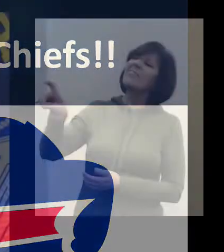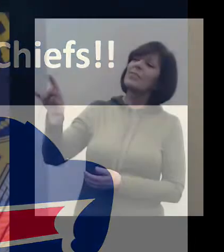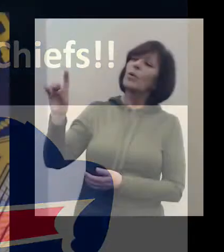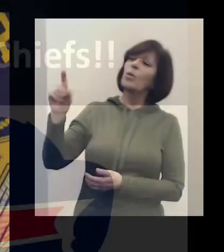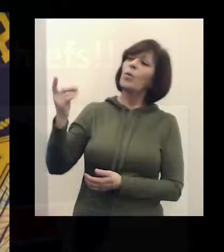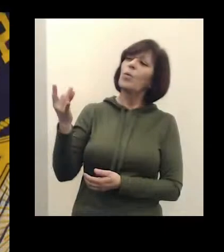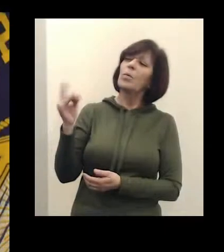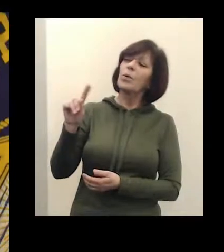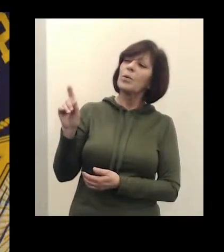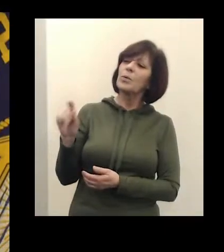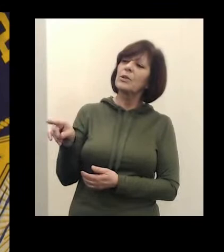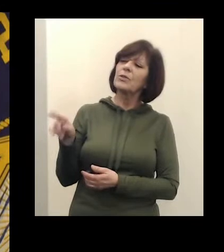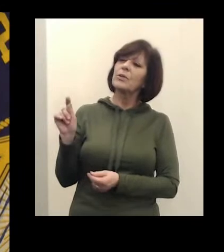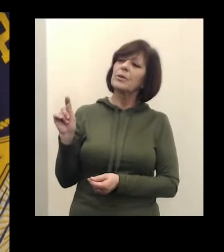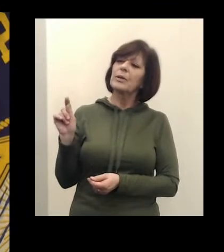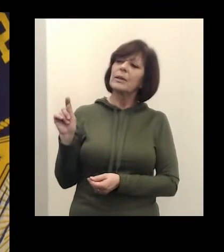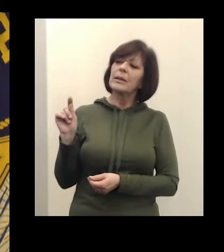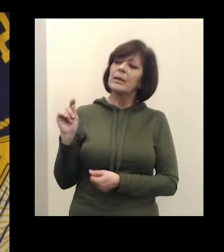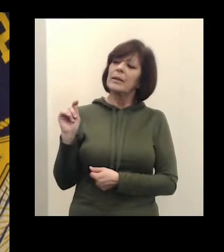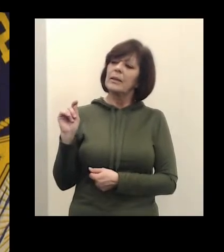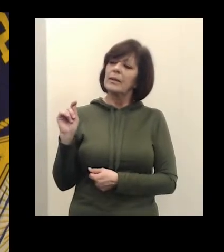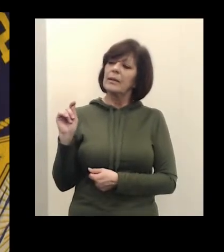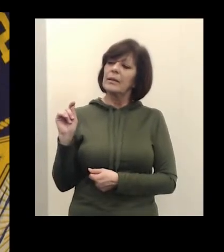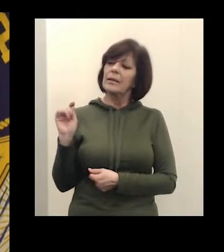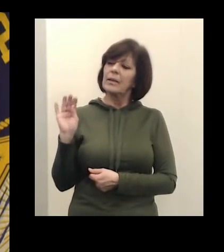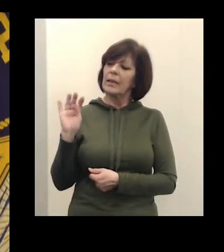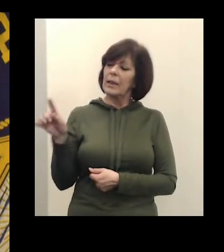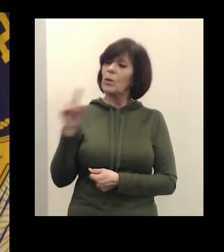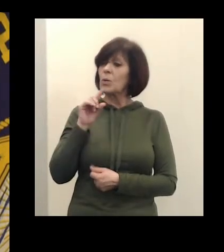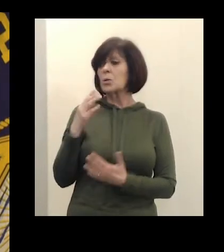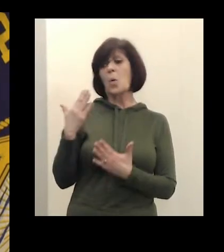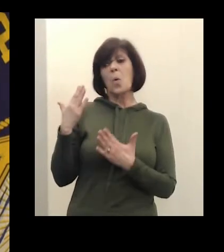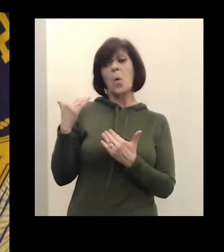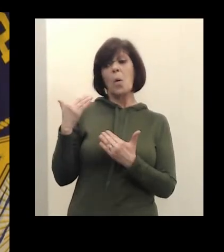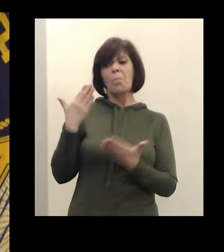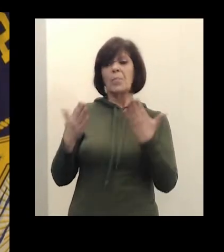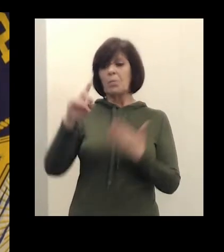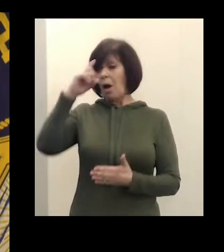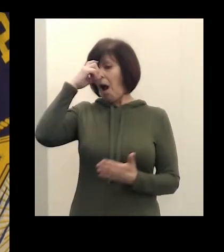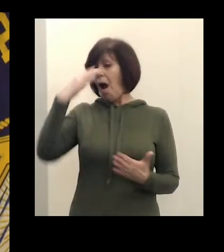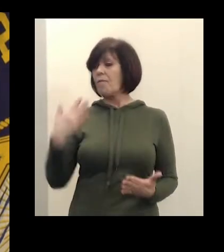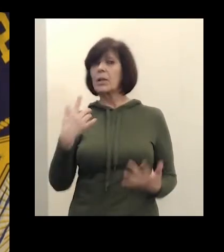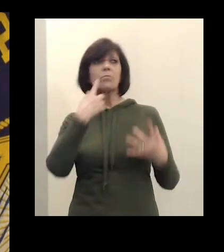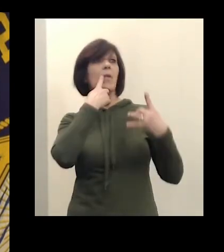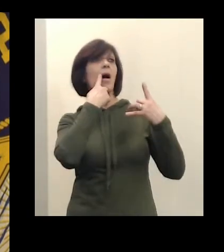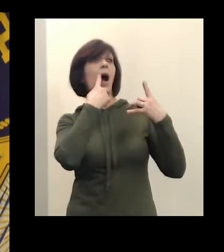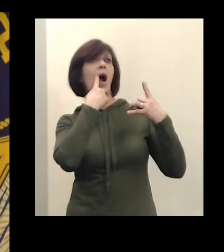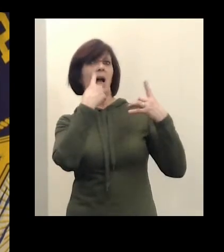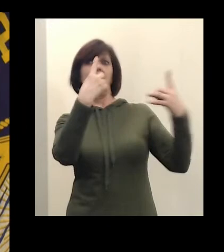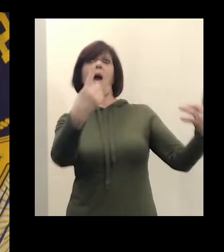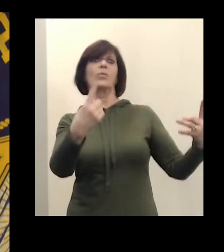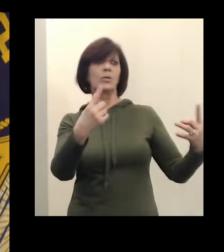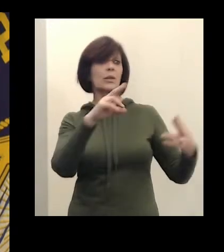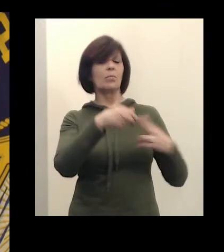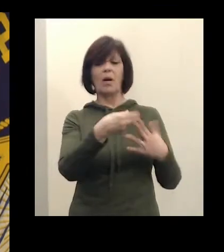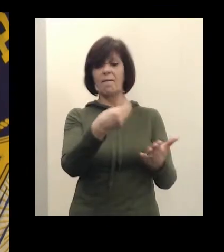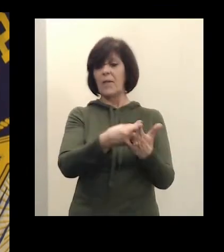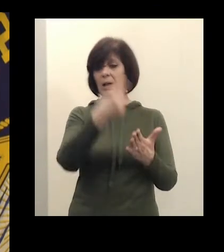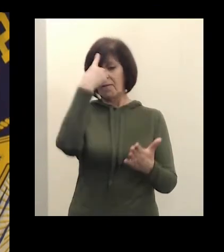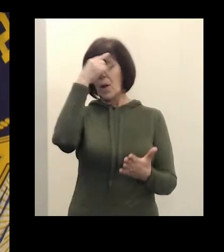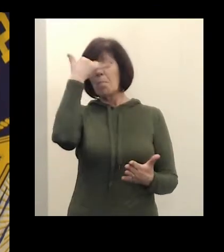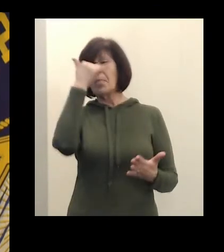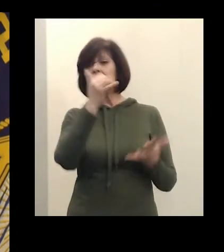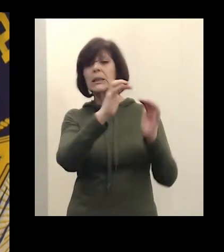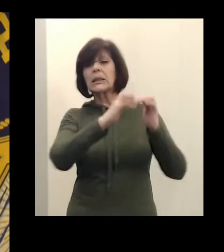question in that regard. There was some hope that maybe the governor would be mentioning something regarding funding for the Bills Stadium. I